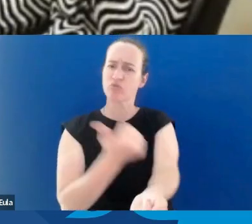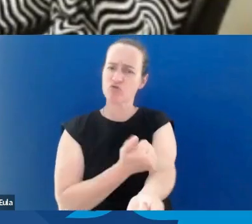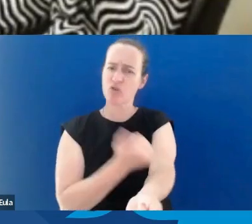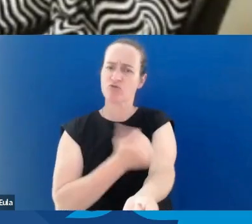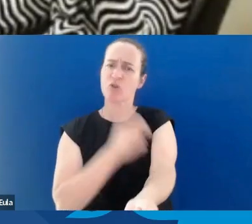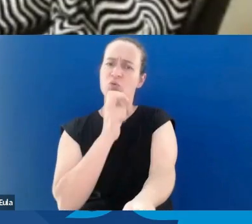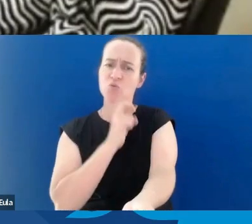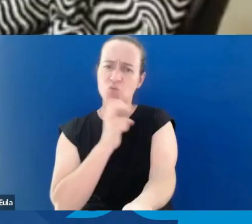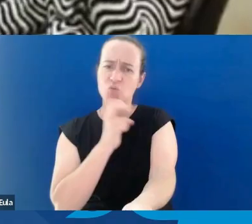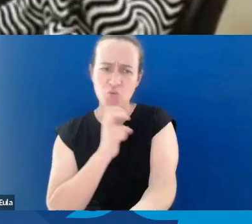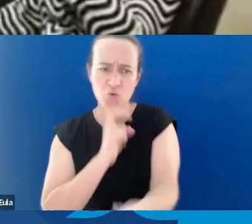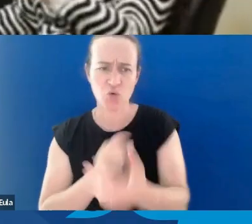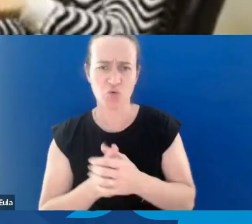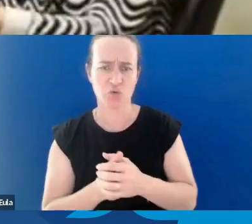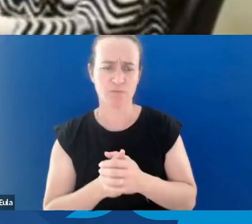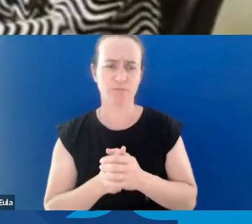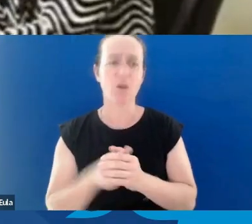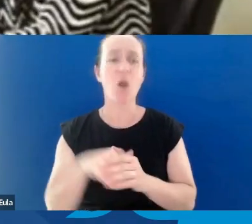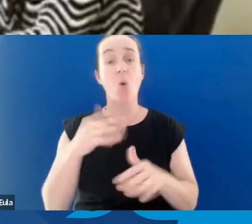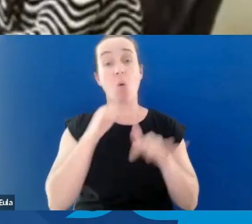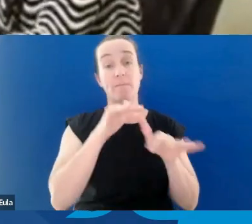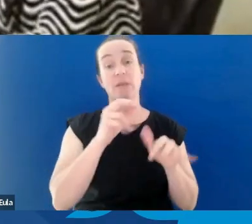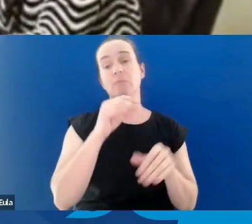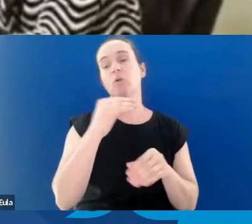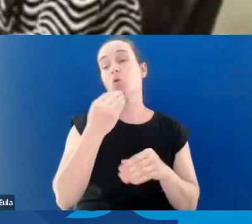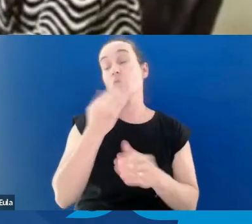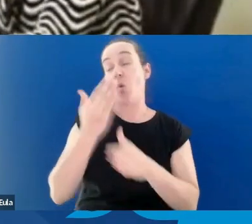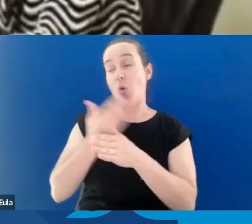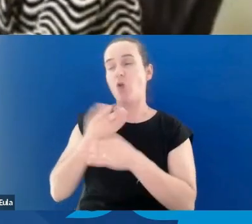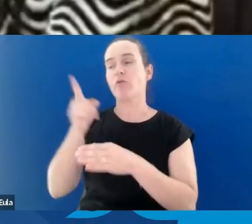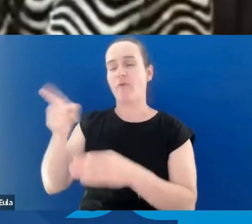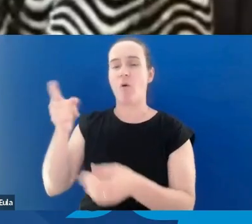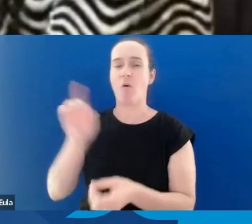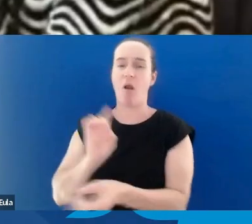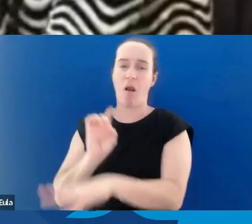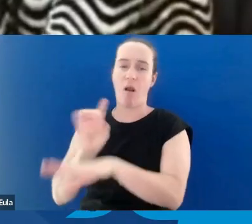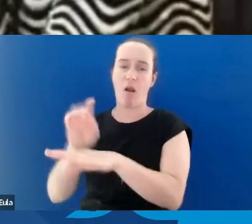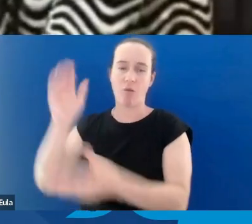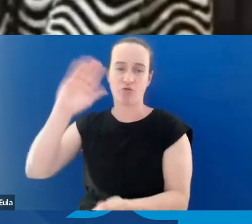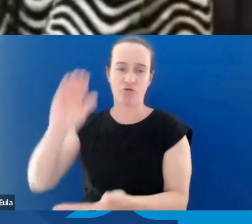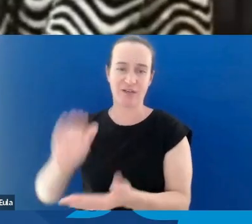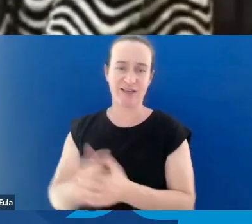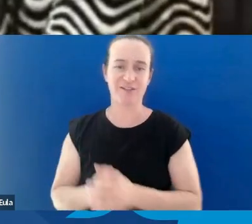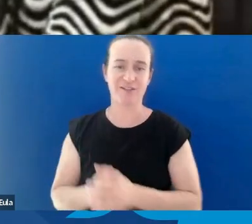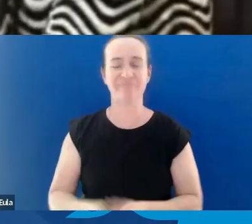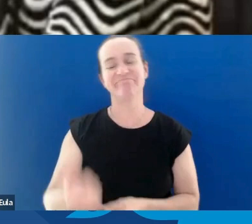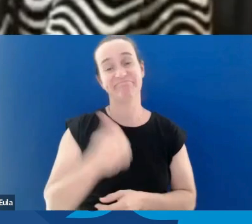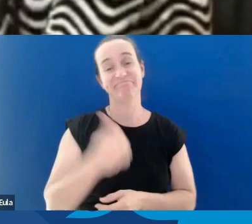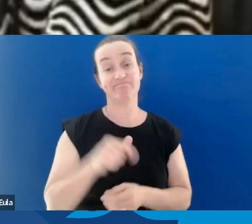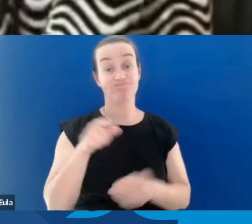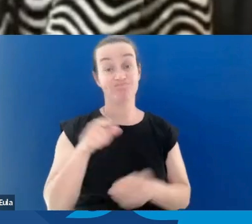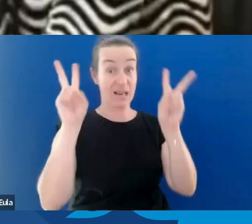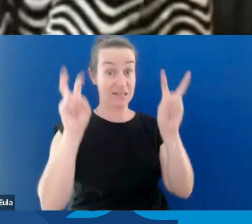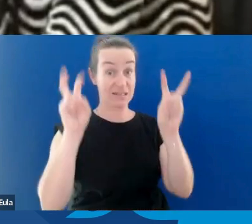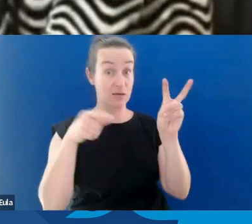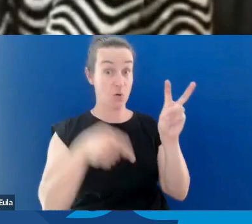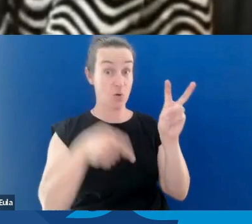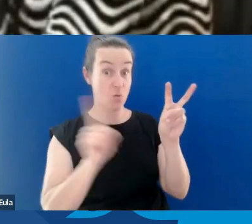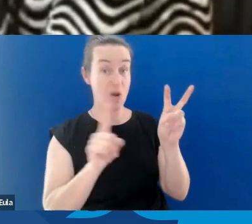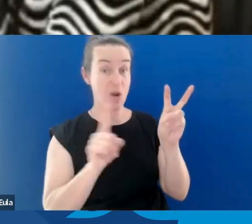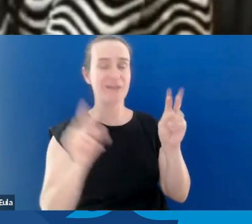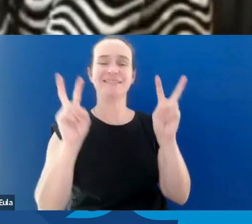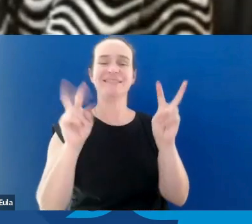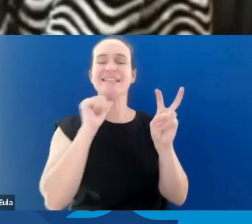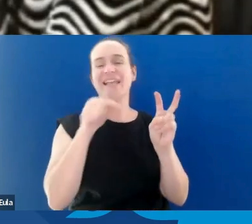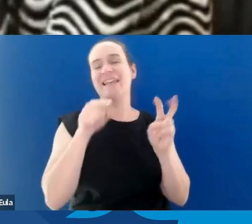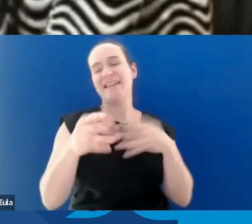work in the forefront of harm reduction. So our podcast is called Say It Anyway. And we're just so proud of the work